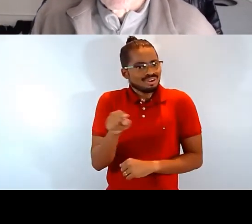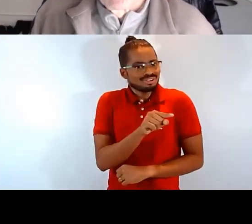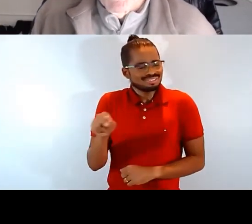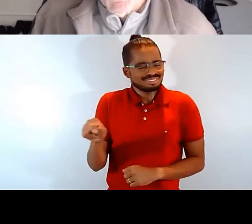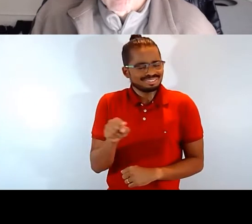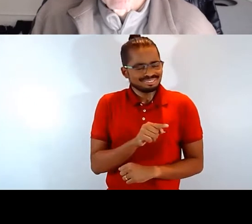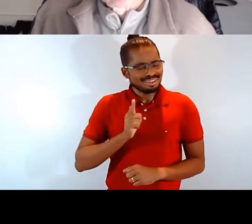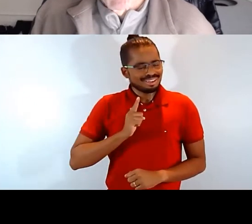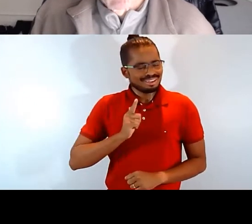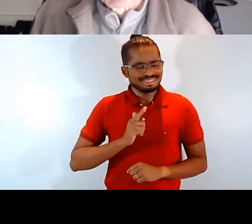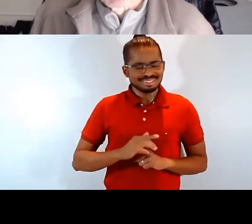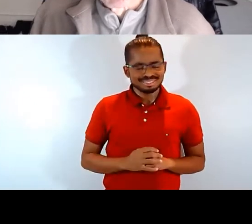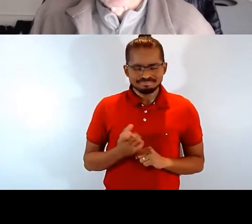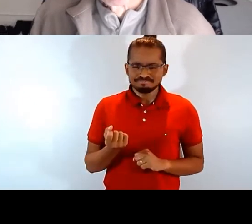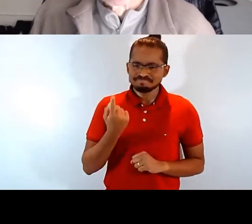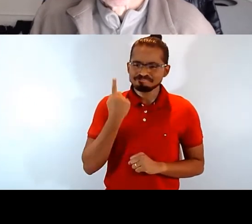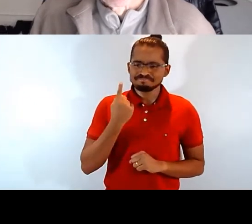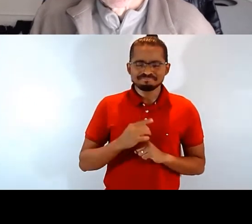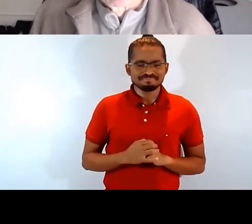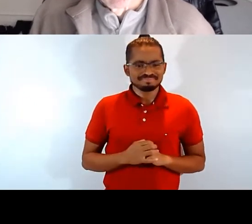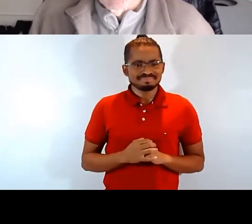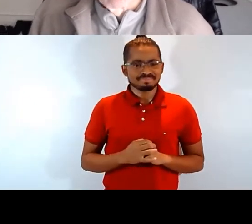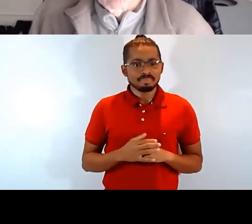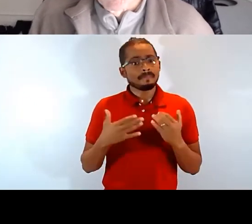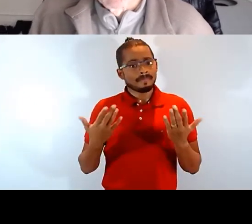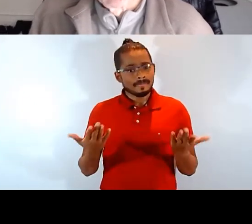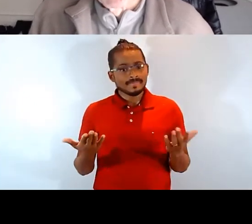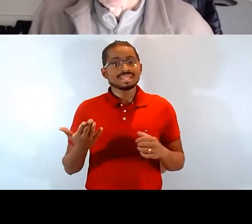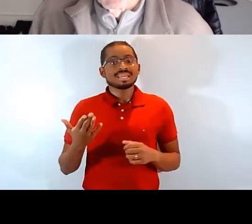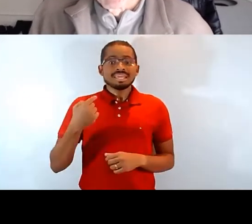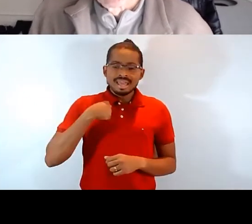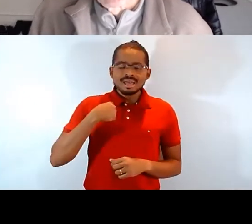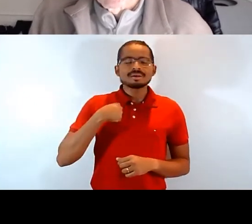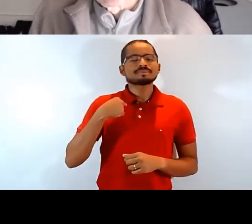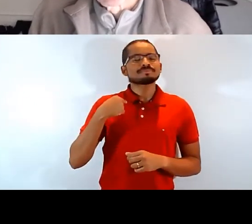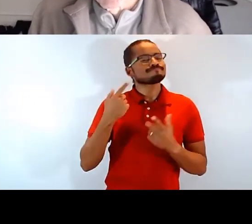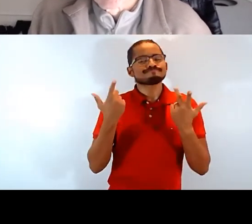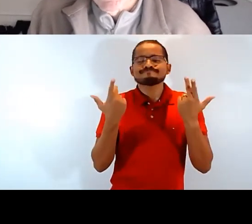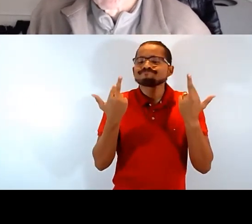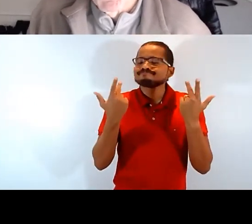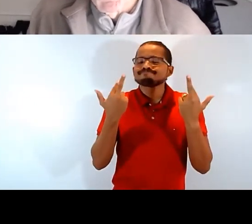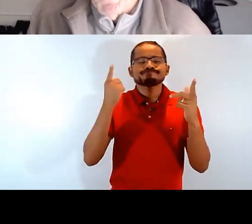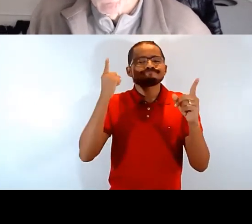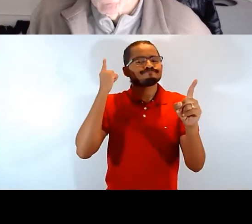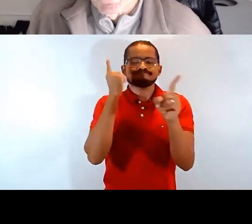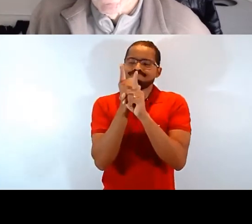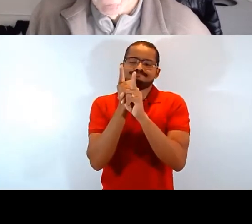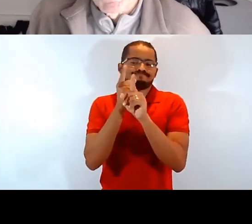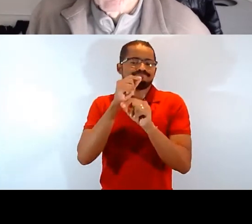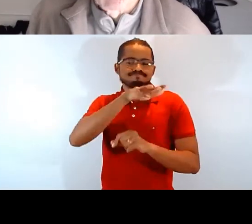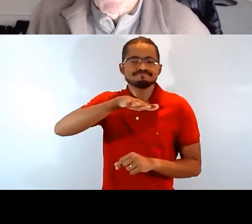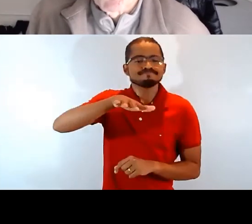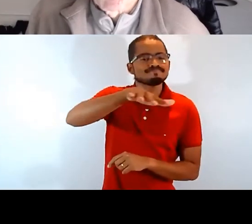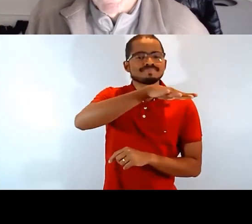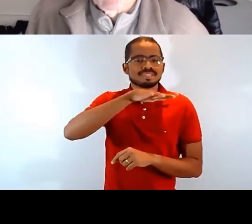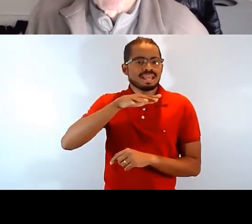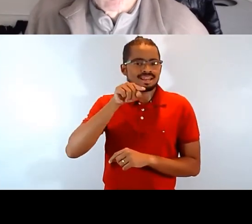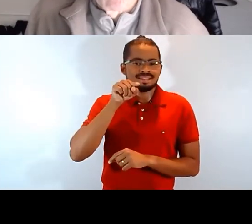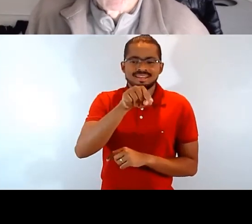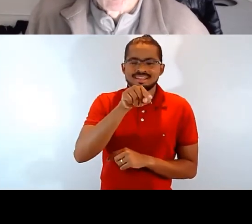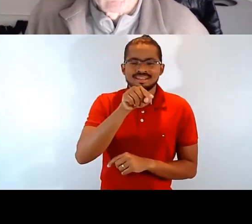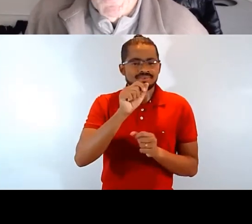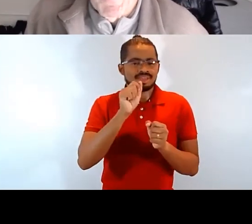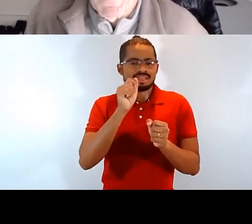And this is also what I find when looking at sign language interpreting and spoken